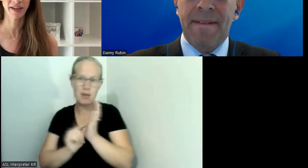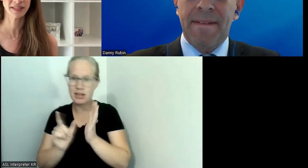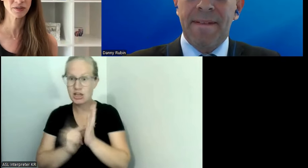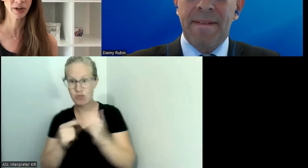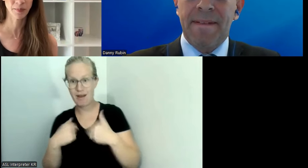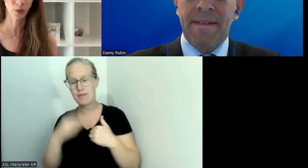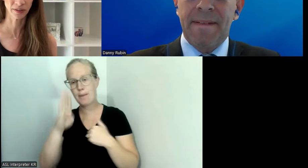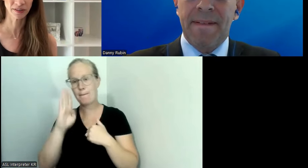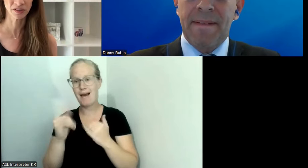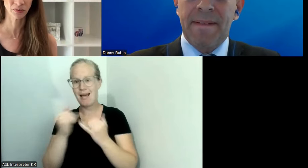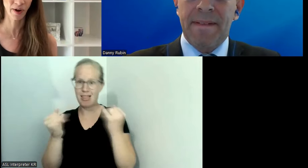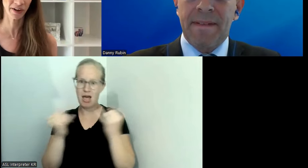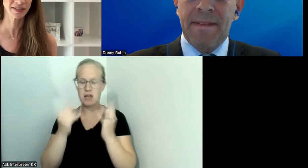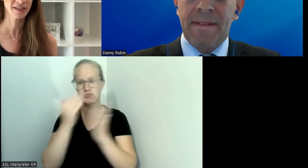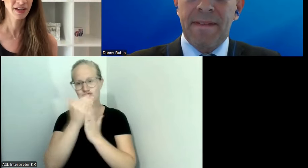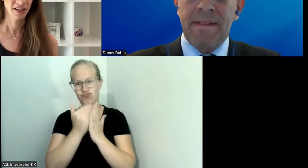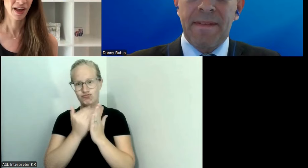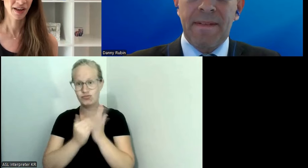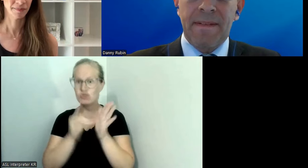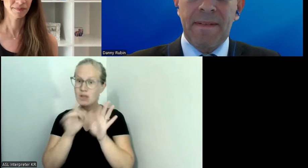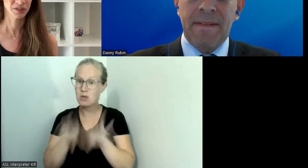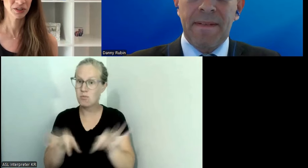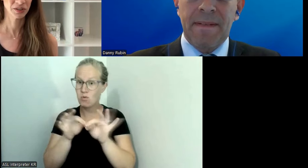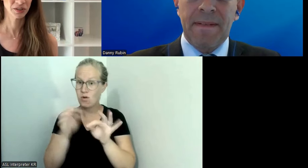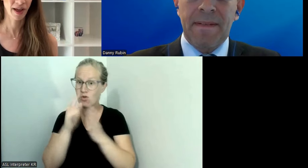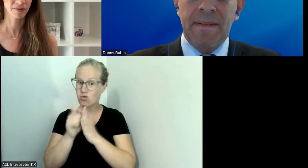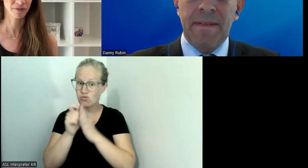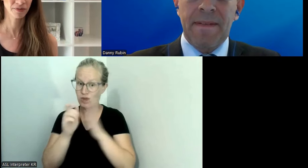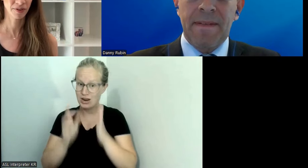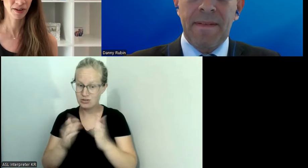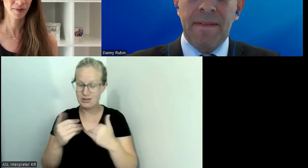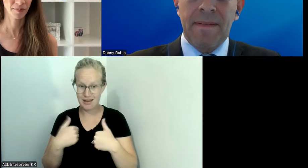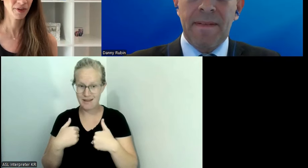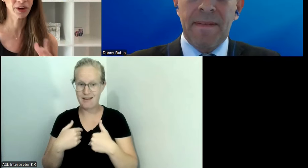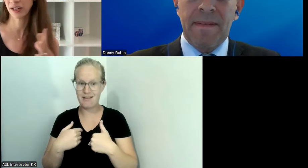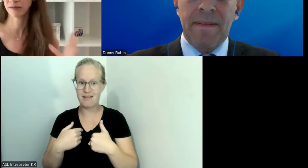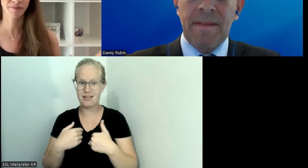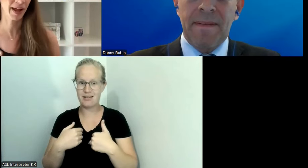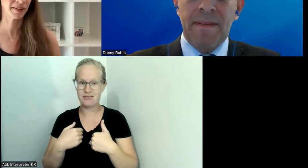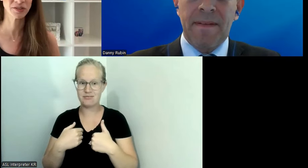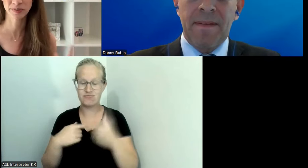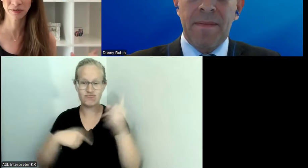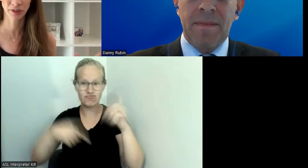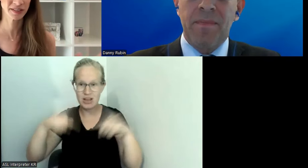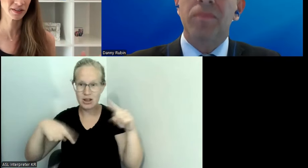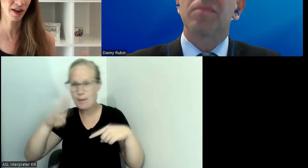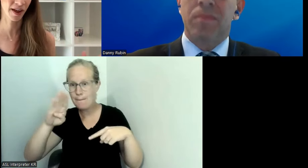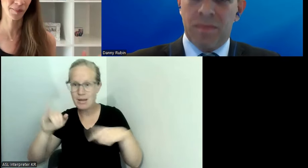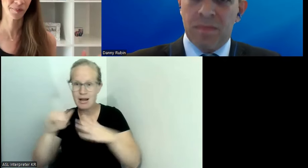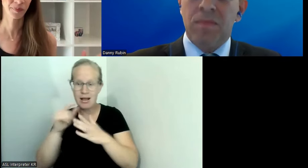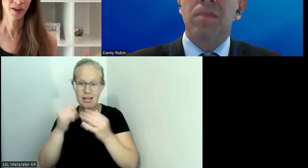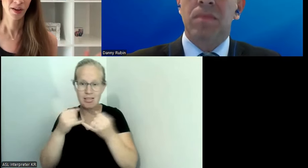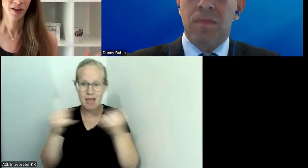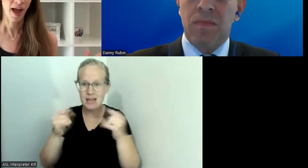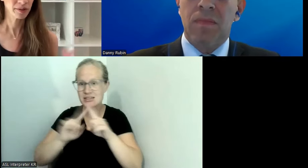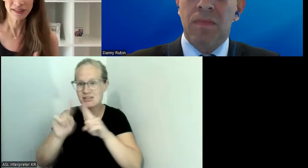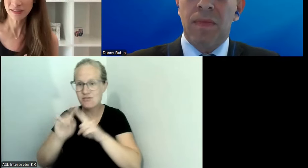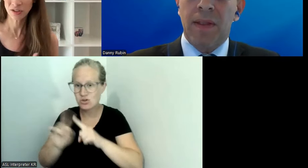have your bylines and it's very important to writers, um, to have, um, varying bylines from different, um,